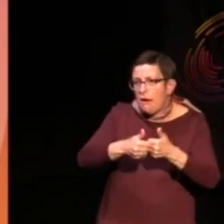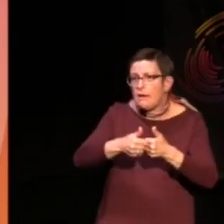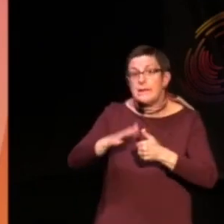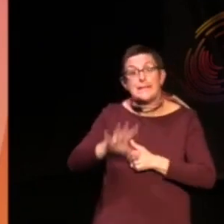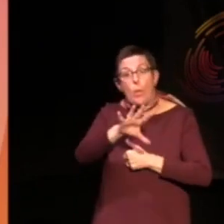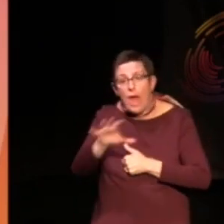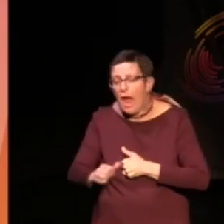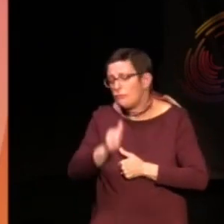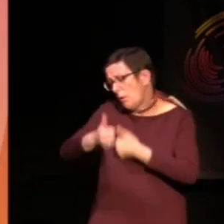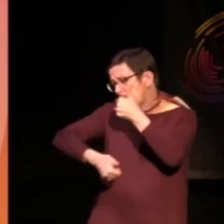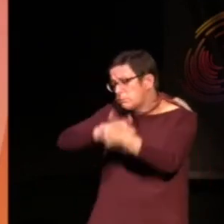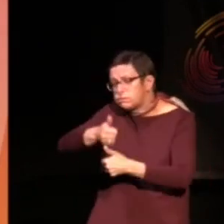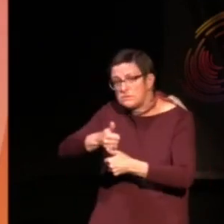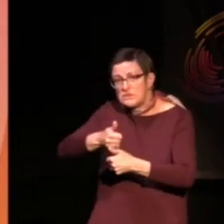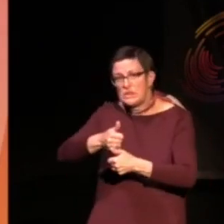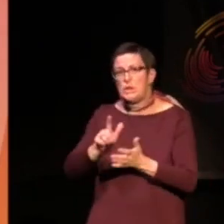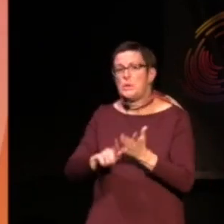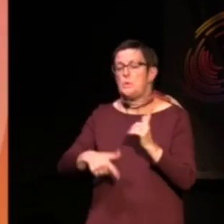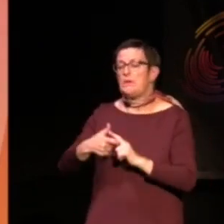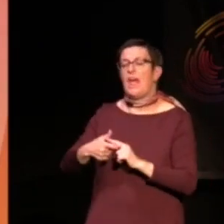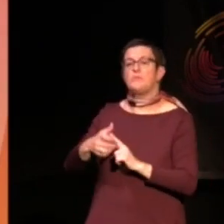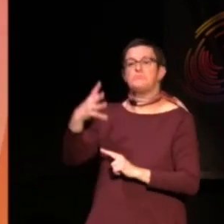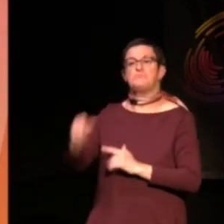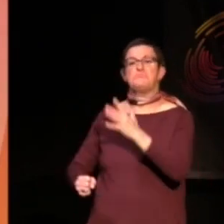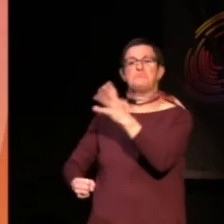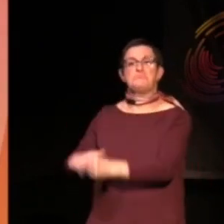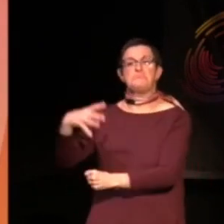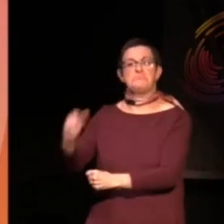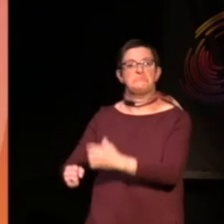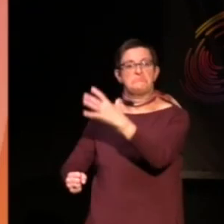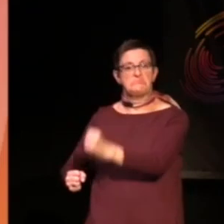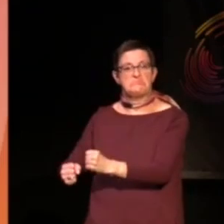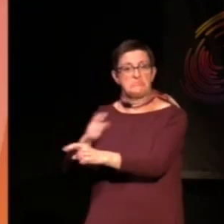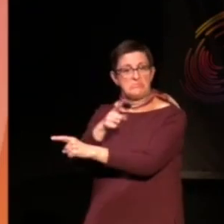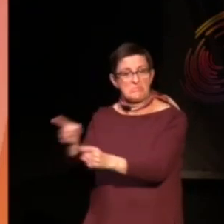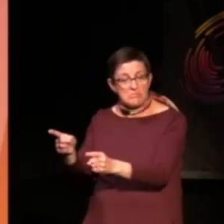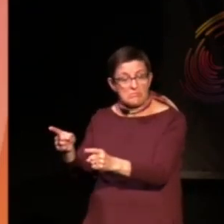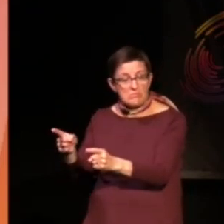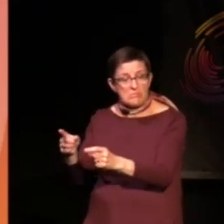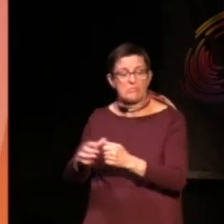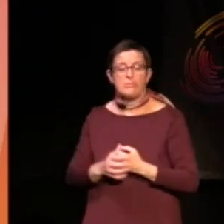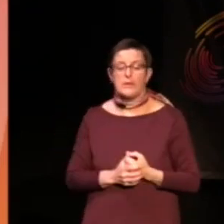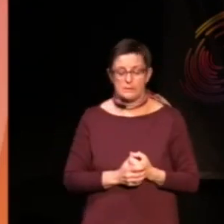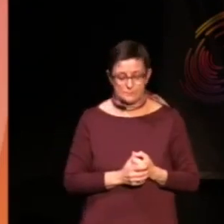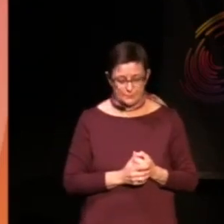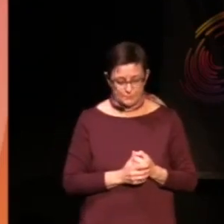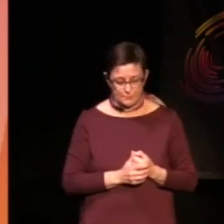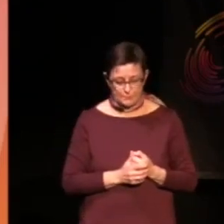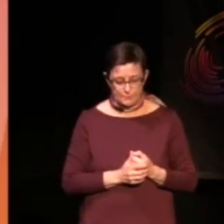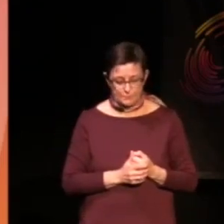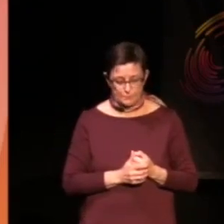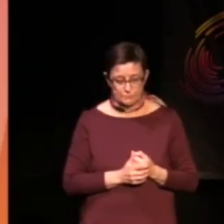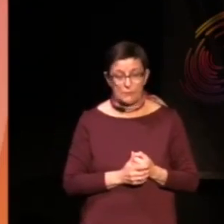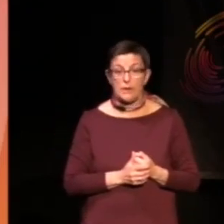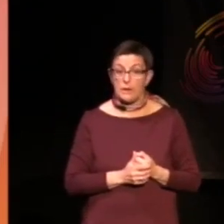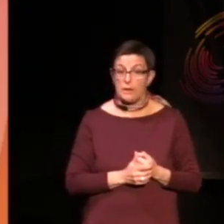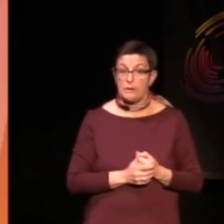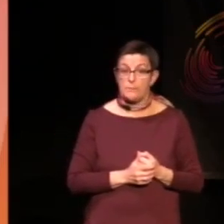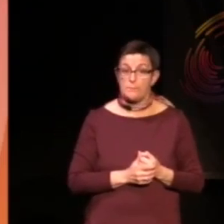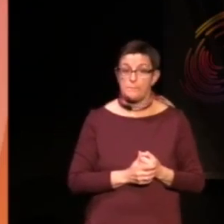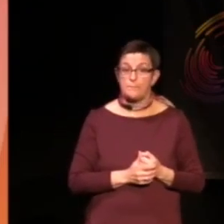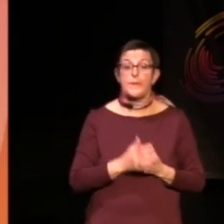an important role in dismantling narratives legitimizing the continuation of the apartheid